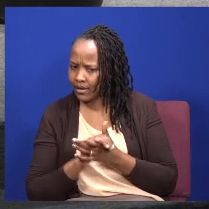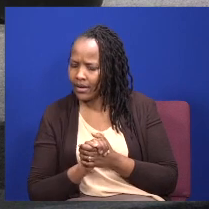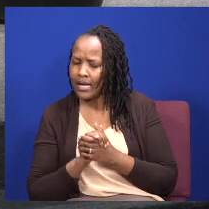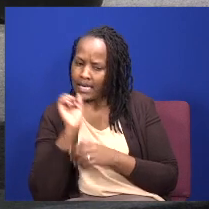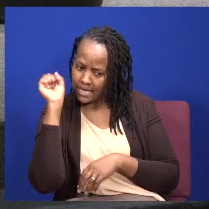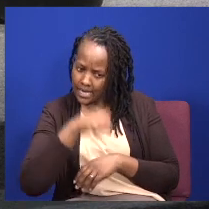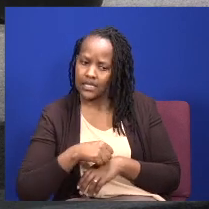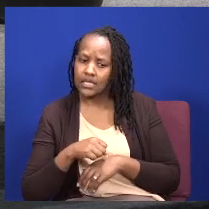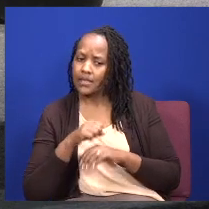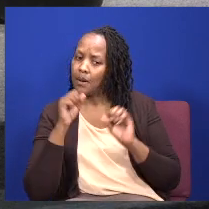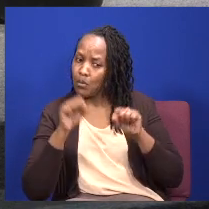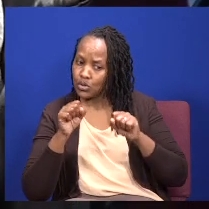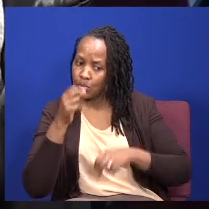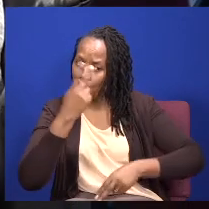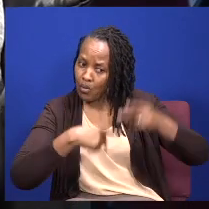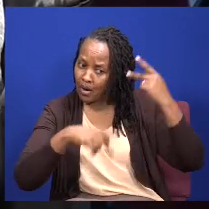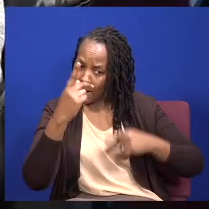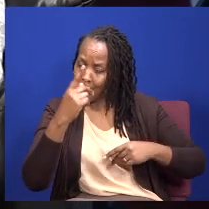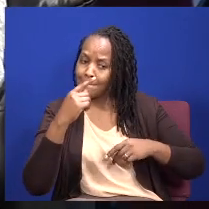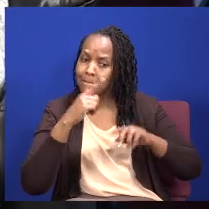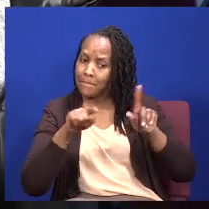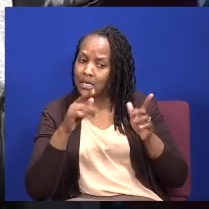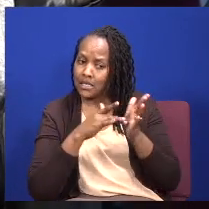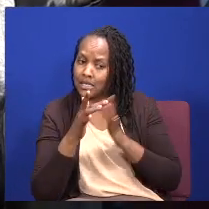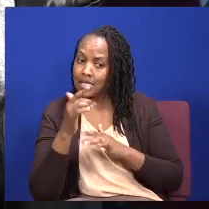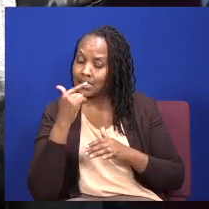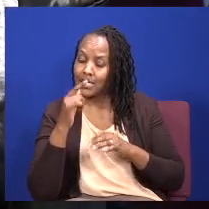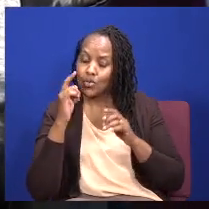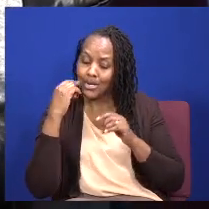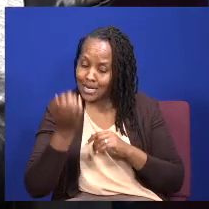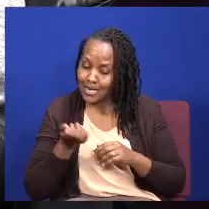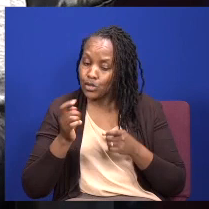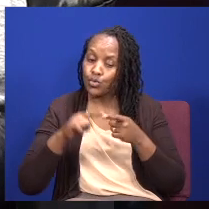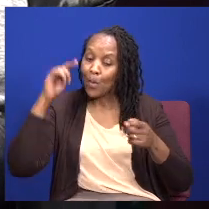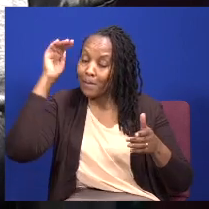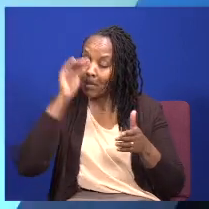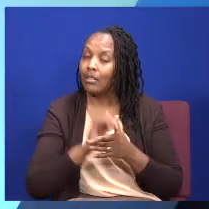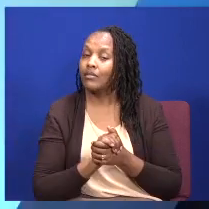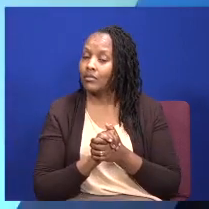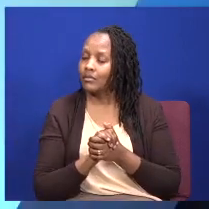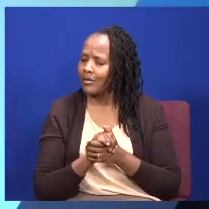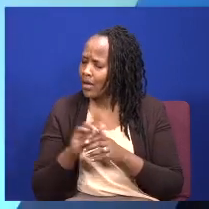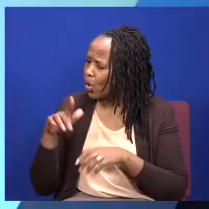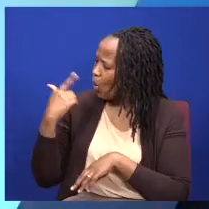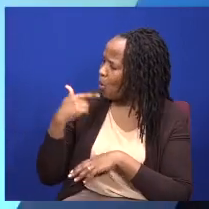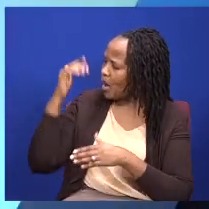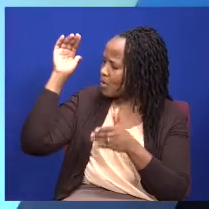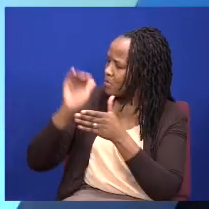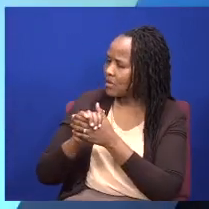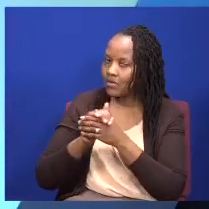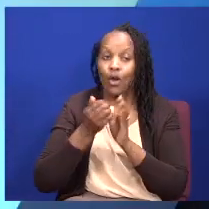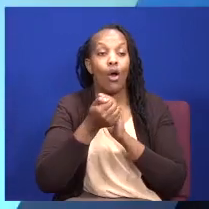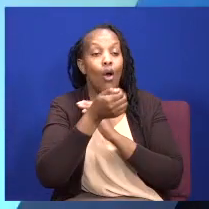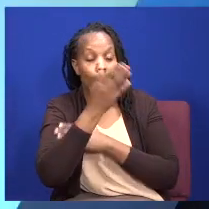Yes, we can overcome, but Jesus said we need to believe. We need to believe. And who are we believing in?